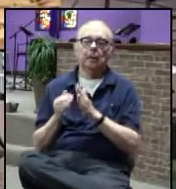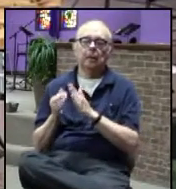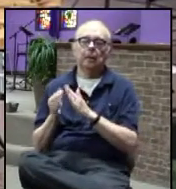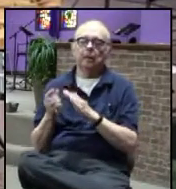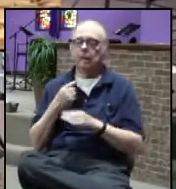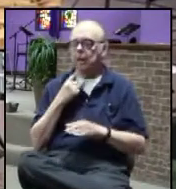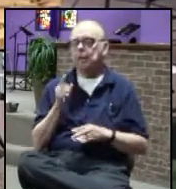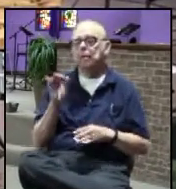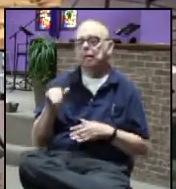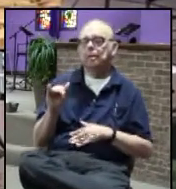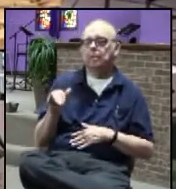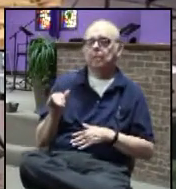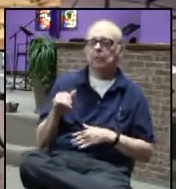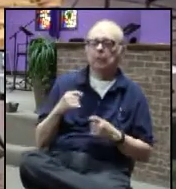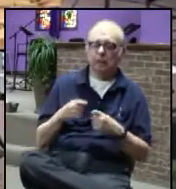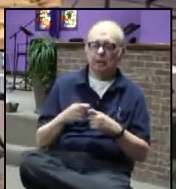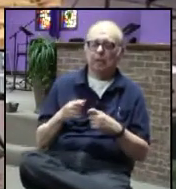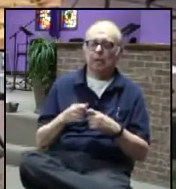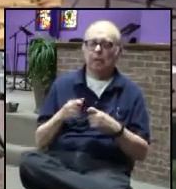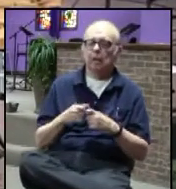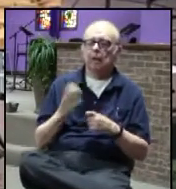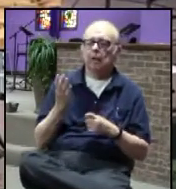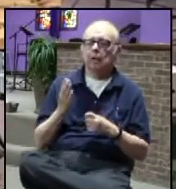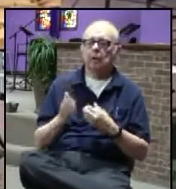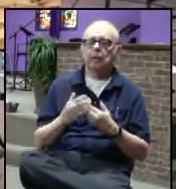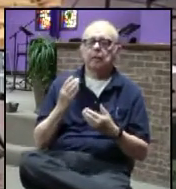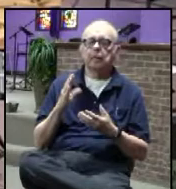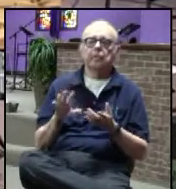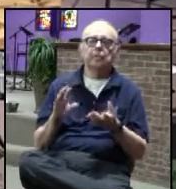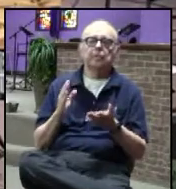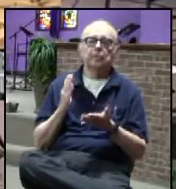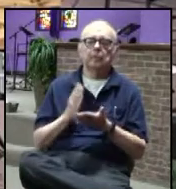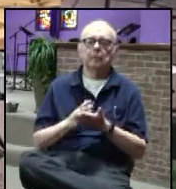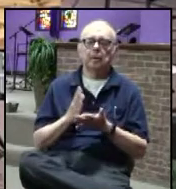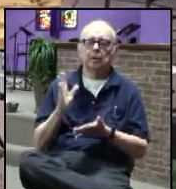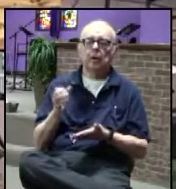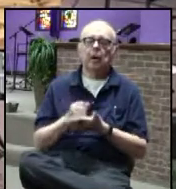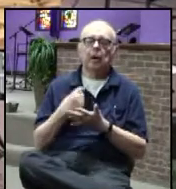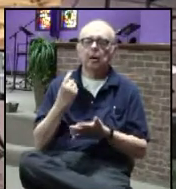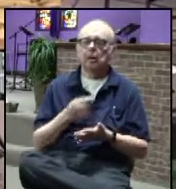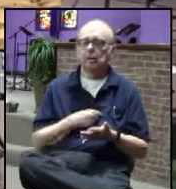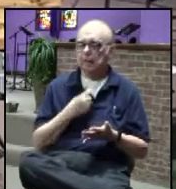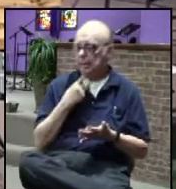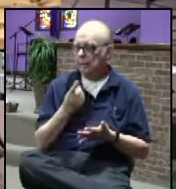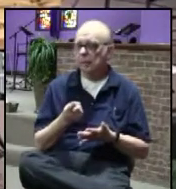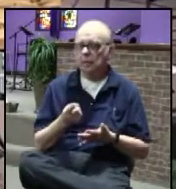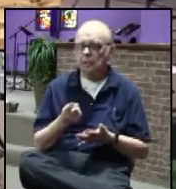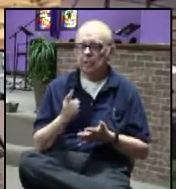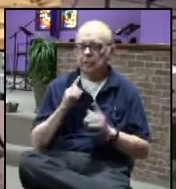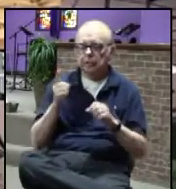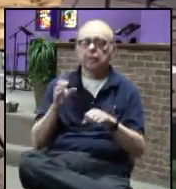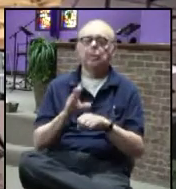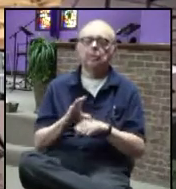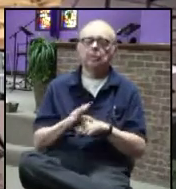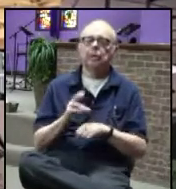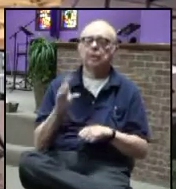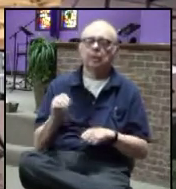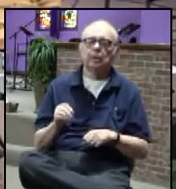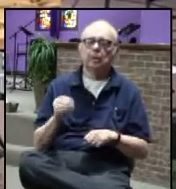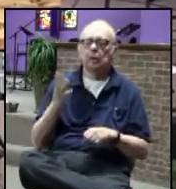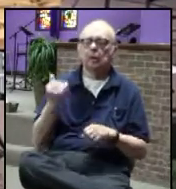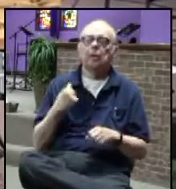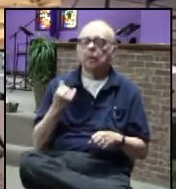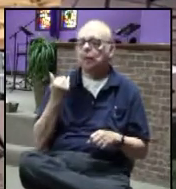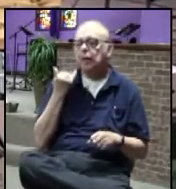that says, hey, our electricity is about ready to get cut off. Can you help us? And I'll ask them, do you go to church? No. Then why are